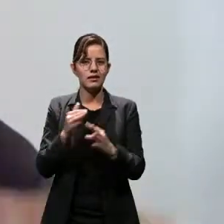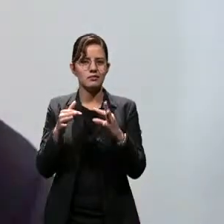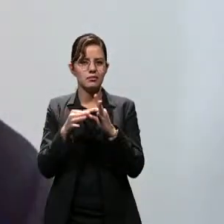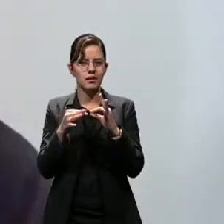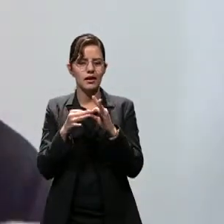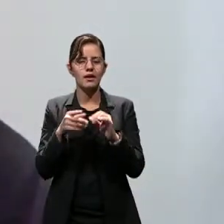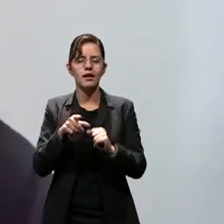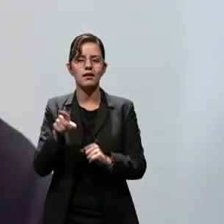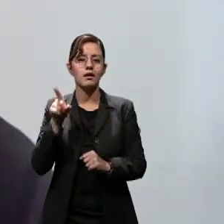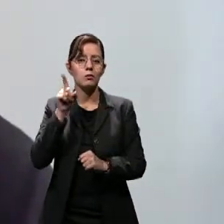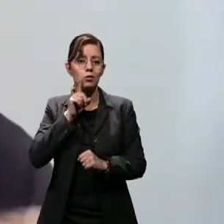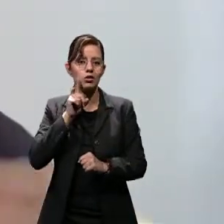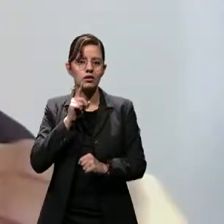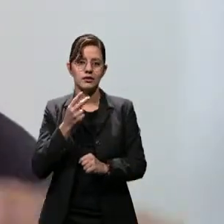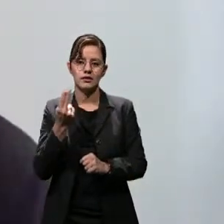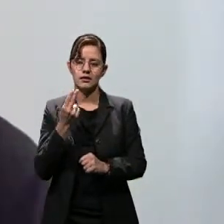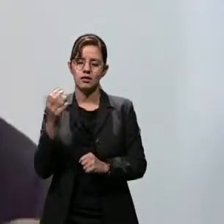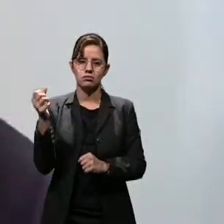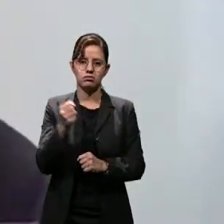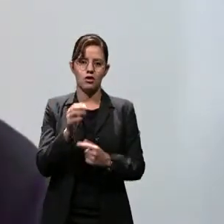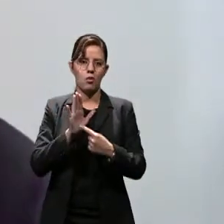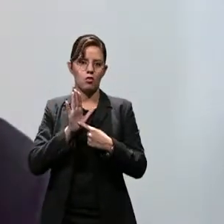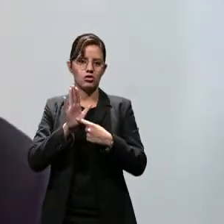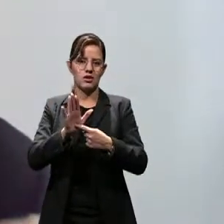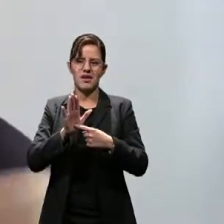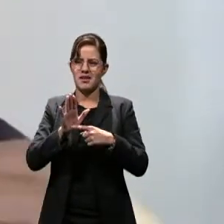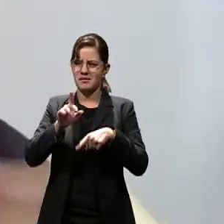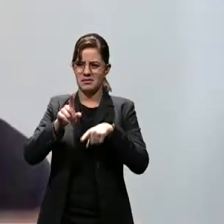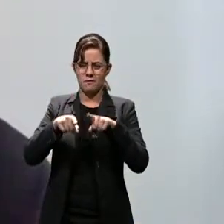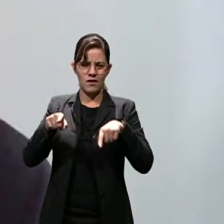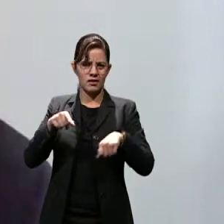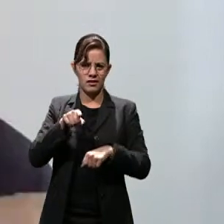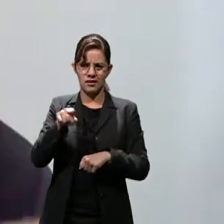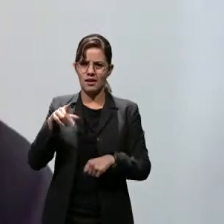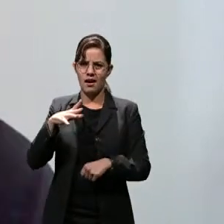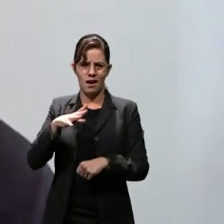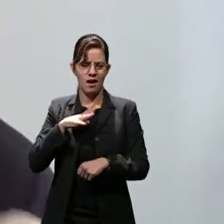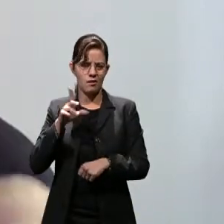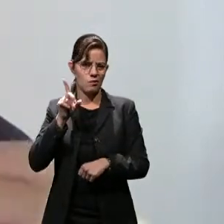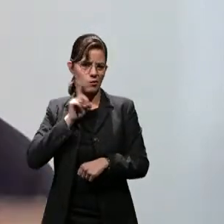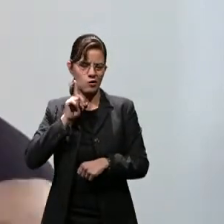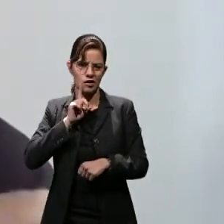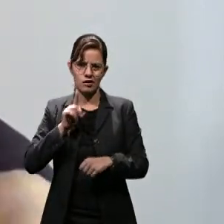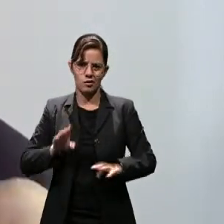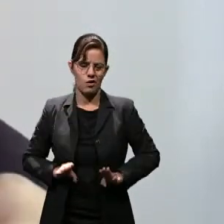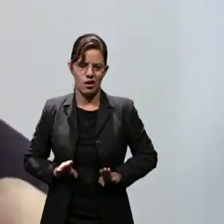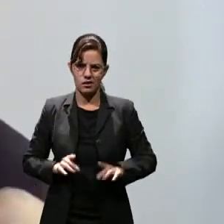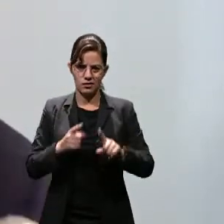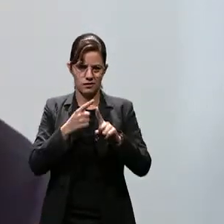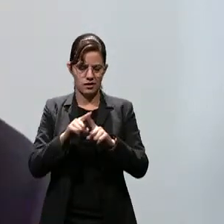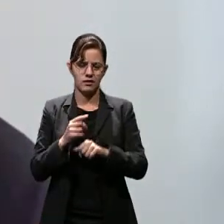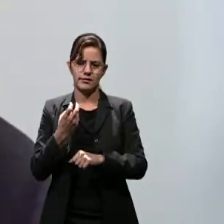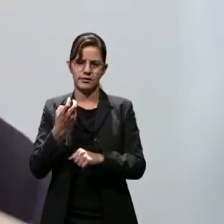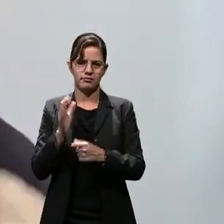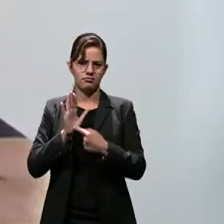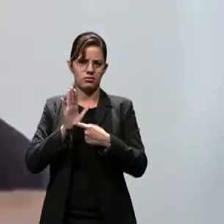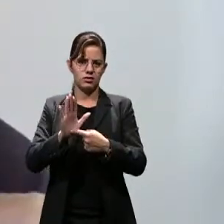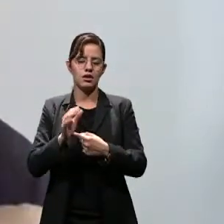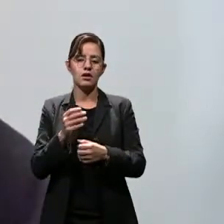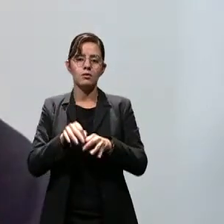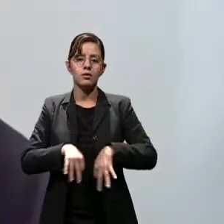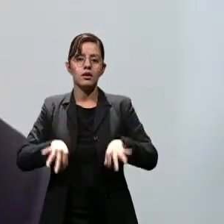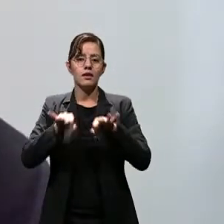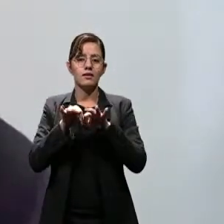a visibility of women in politics in their full diversity. And I think it's very important that we ensure that we